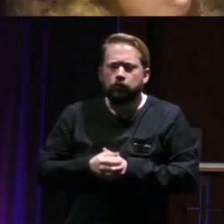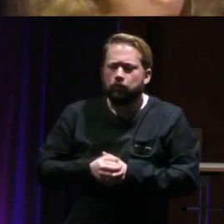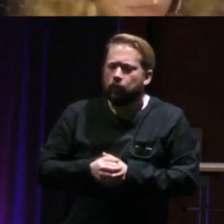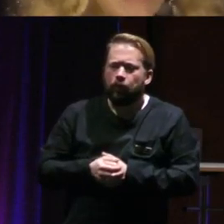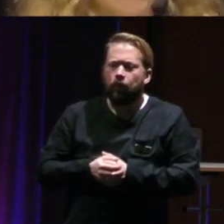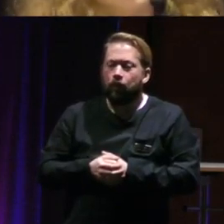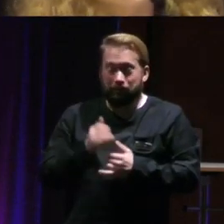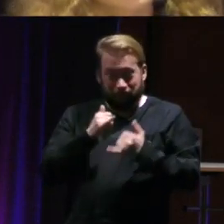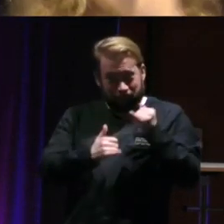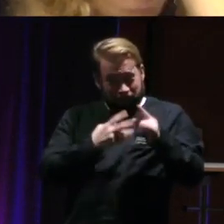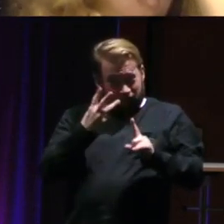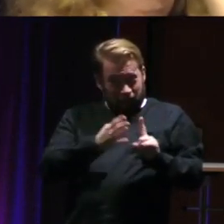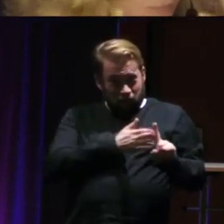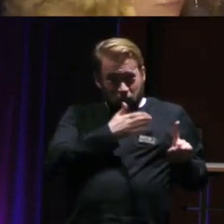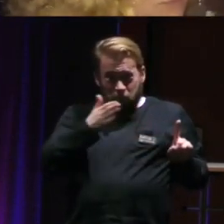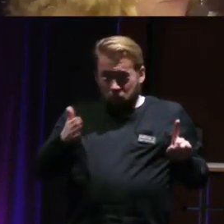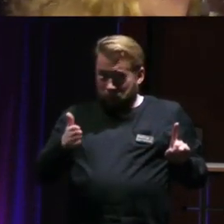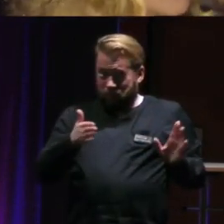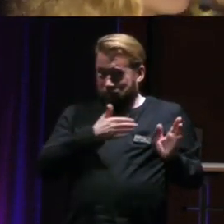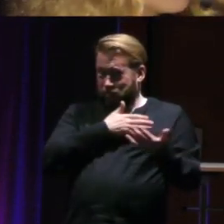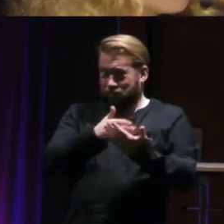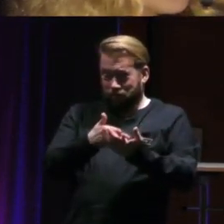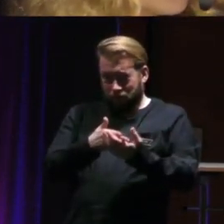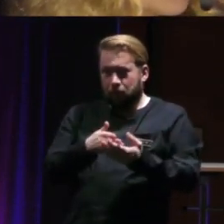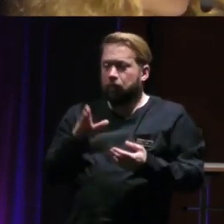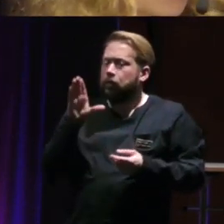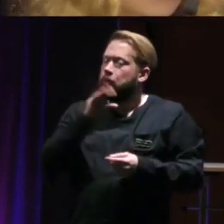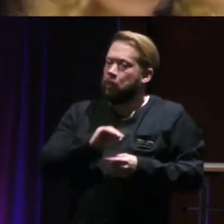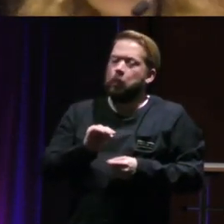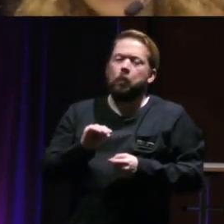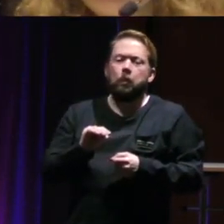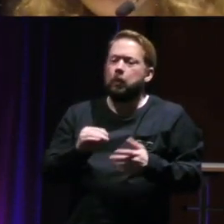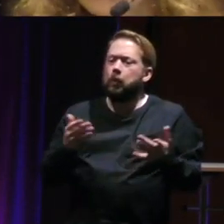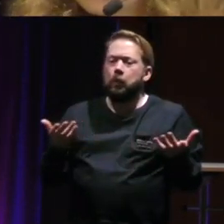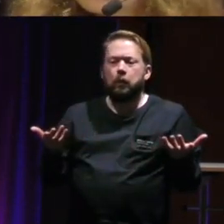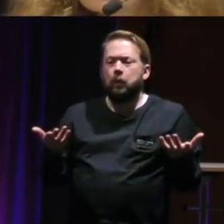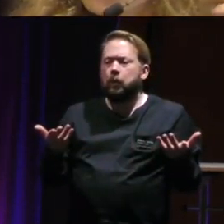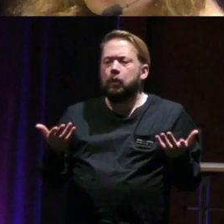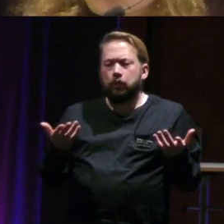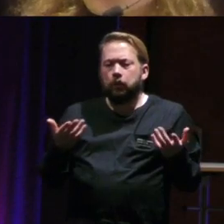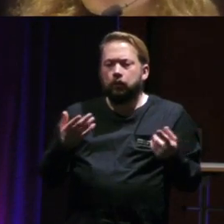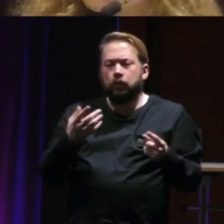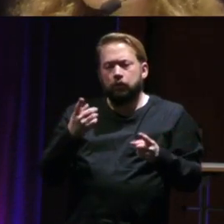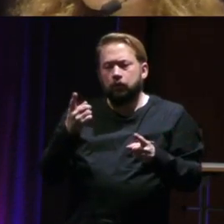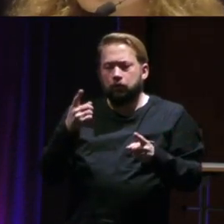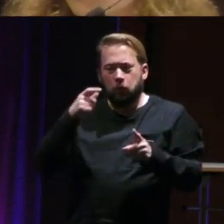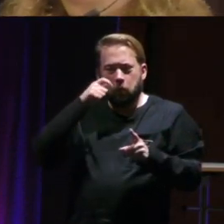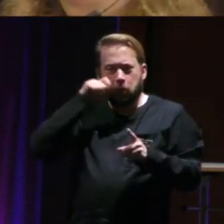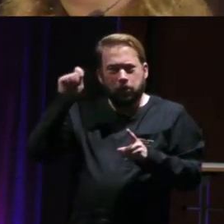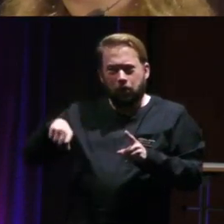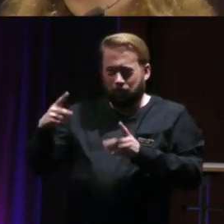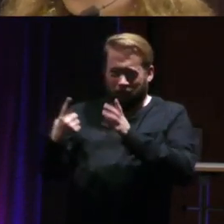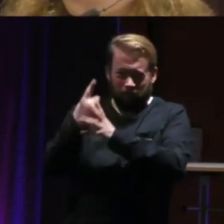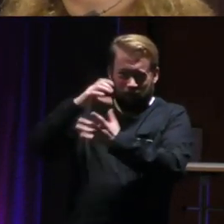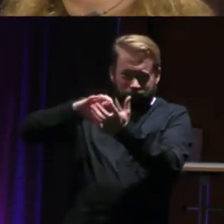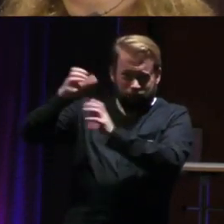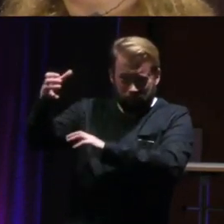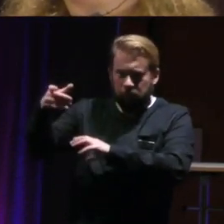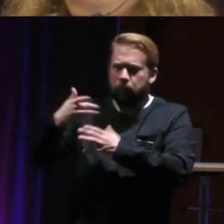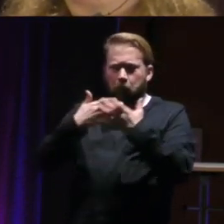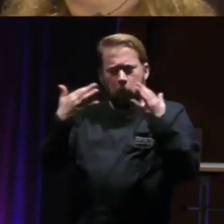4 years, especially after the invasion in Ukraine. And a lot of my